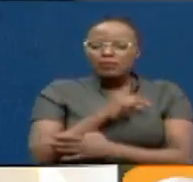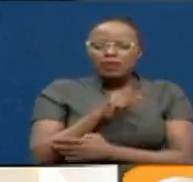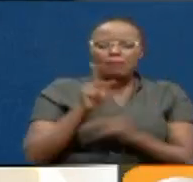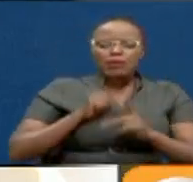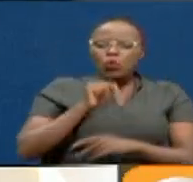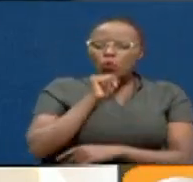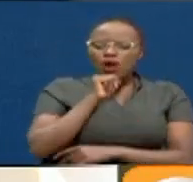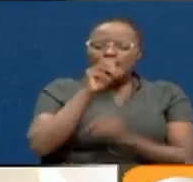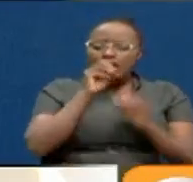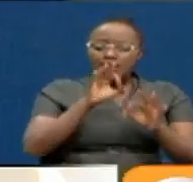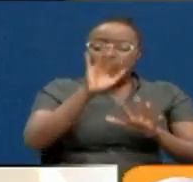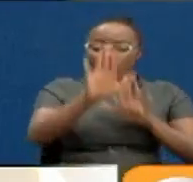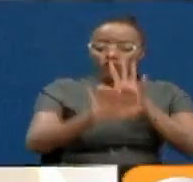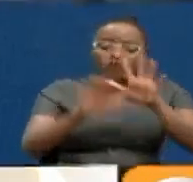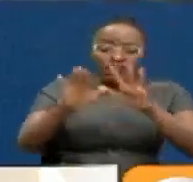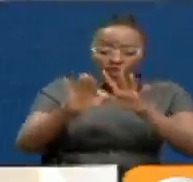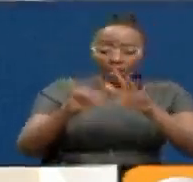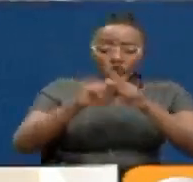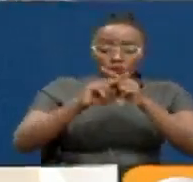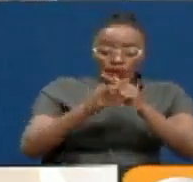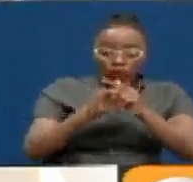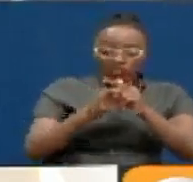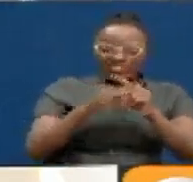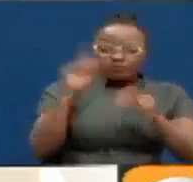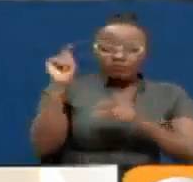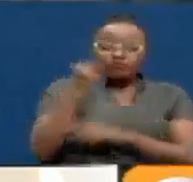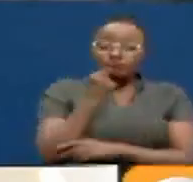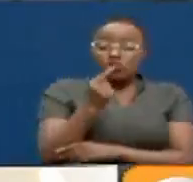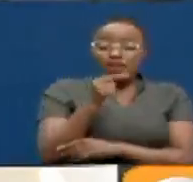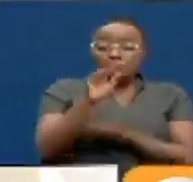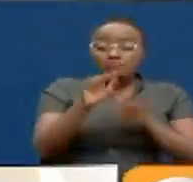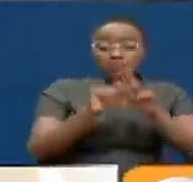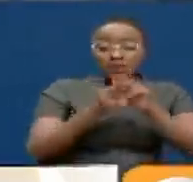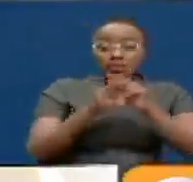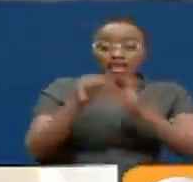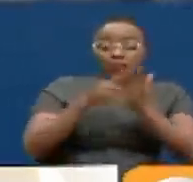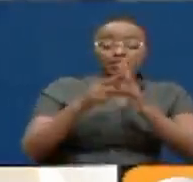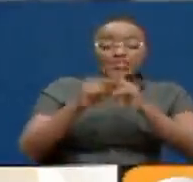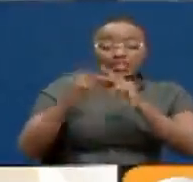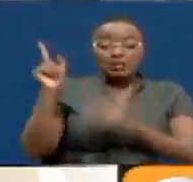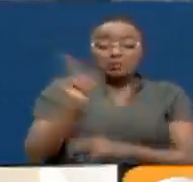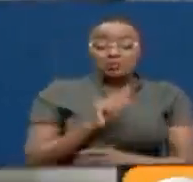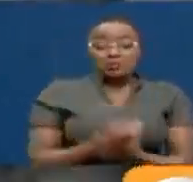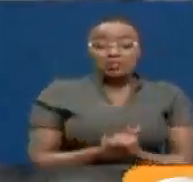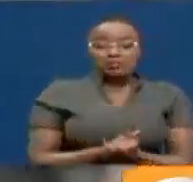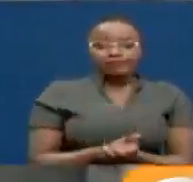been like if the Nyayo Pioneer project had been successful. Faizal Ahmed, Citizen TV, Nairobi.